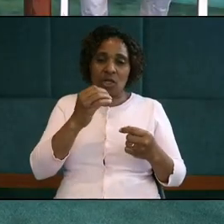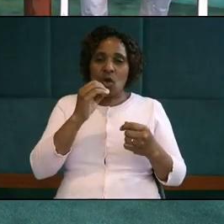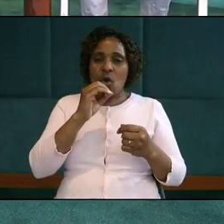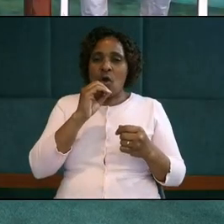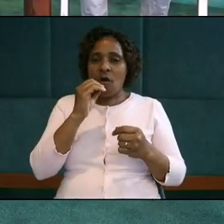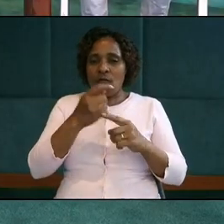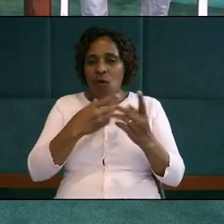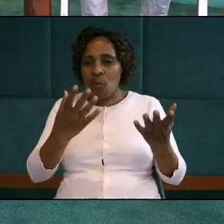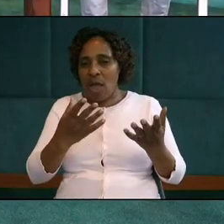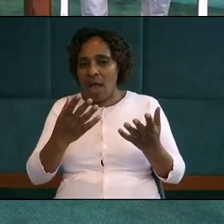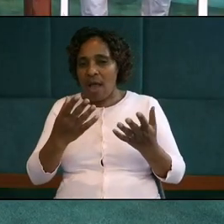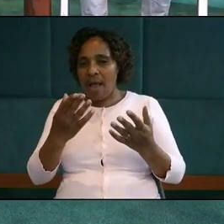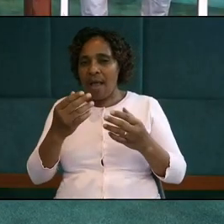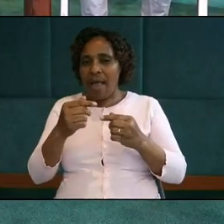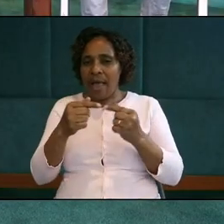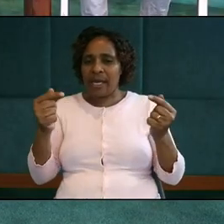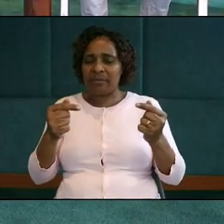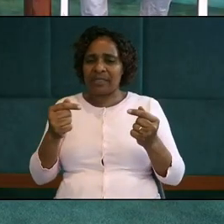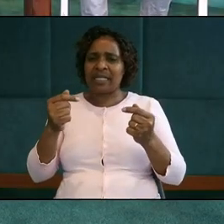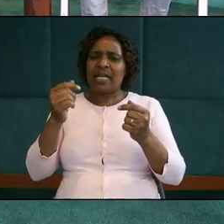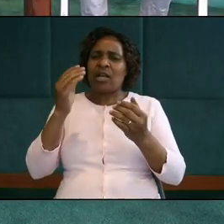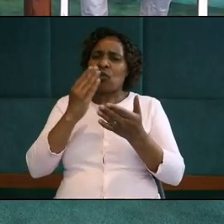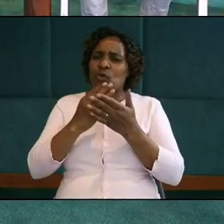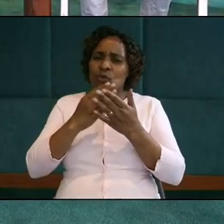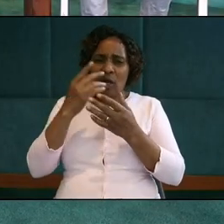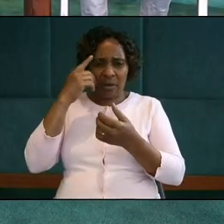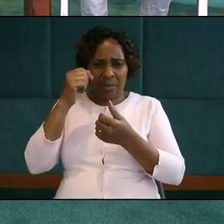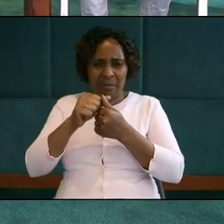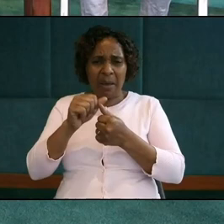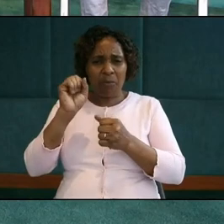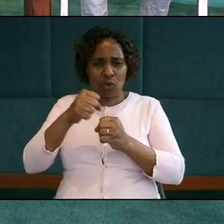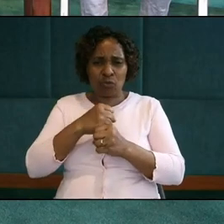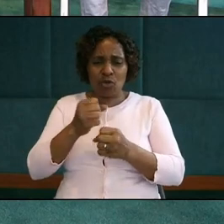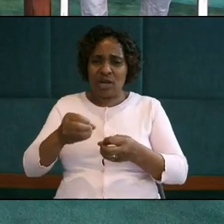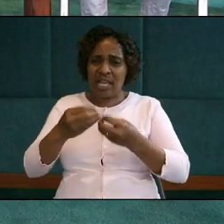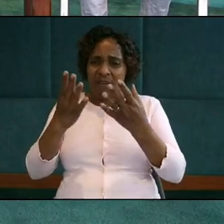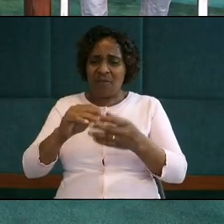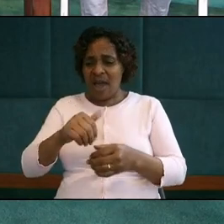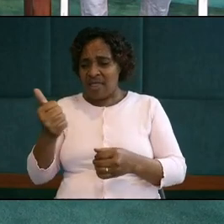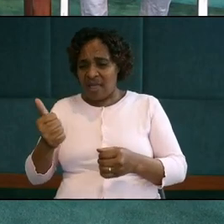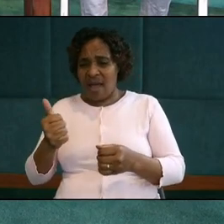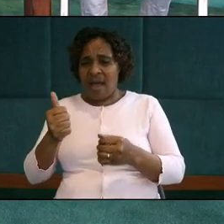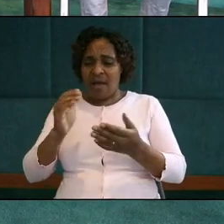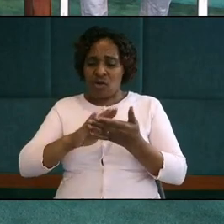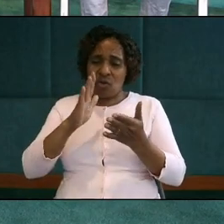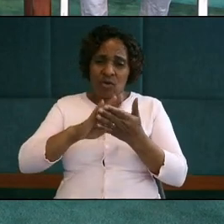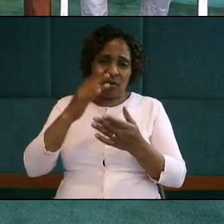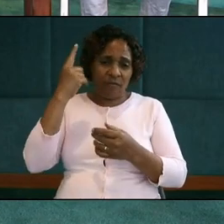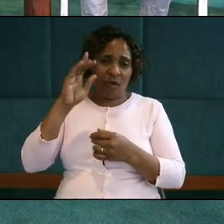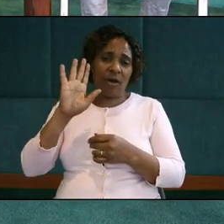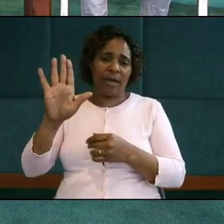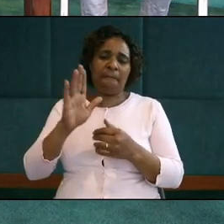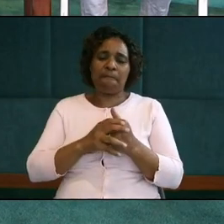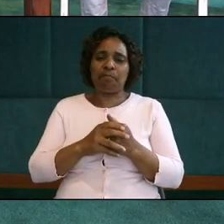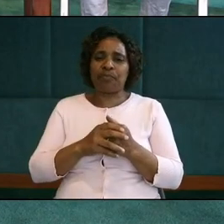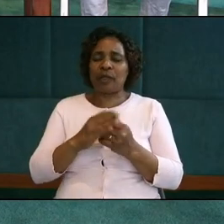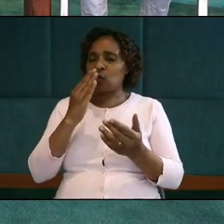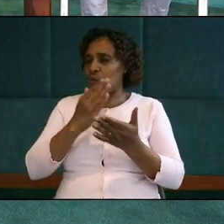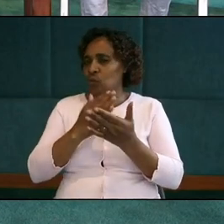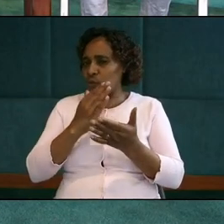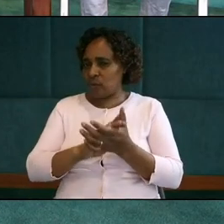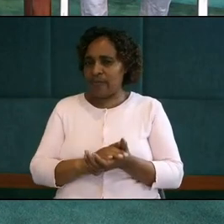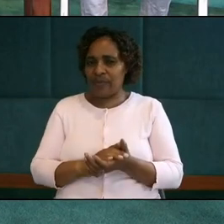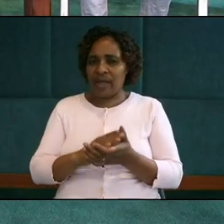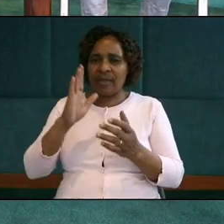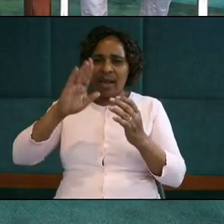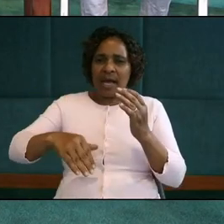says, you know, I am the Lord God and my glory I shall not give to another. Very true, very true. Now, the last